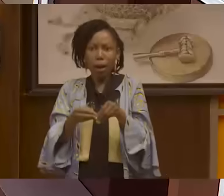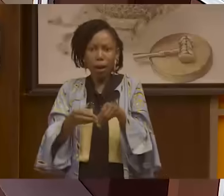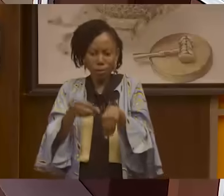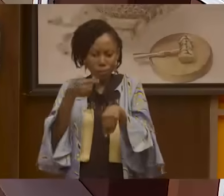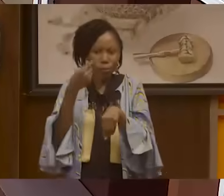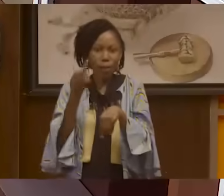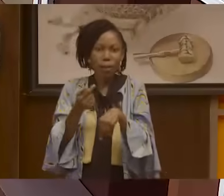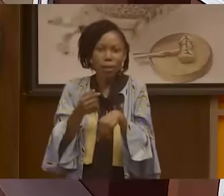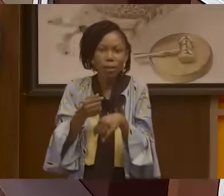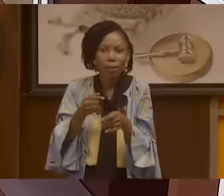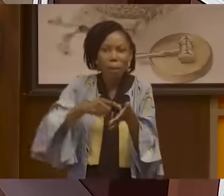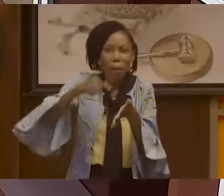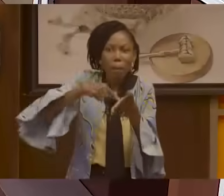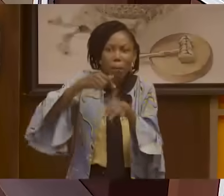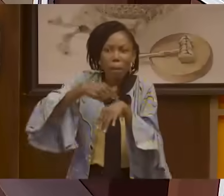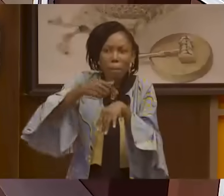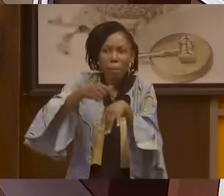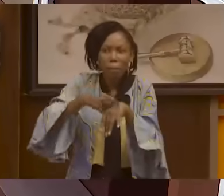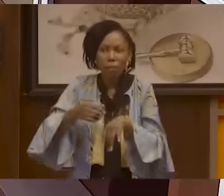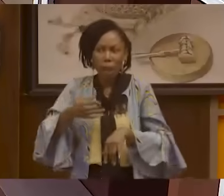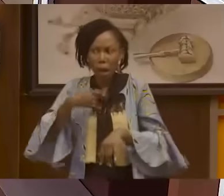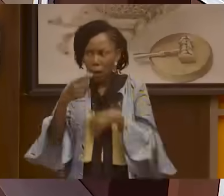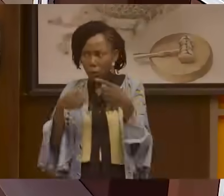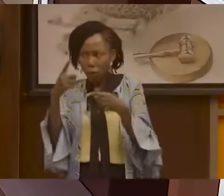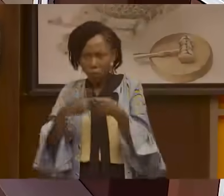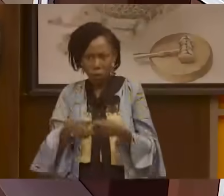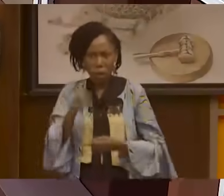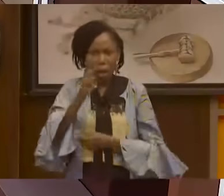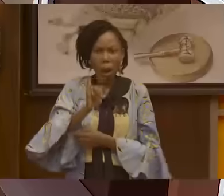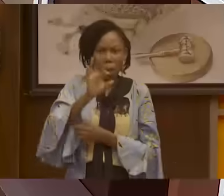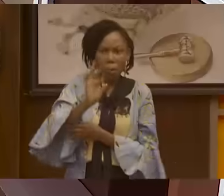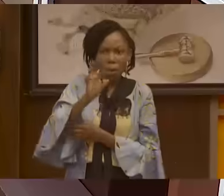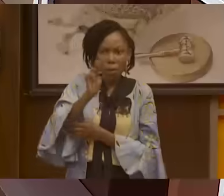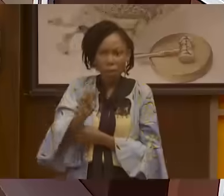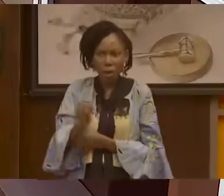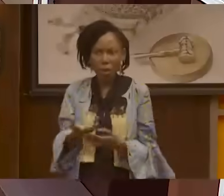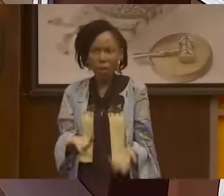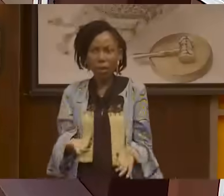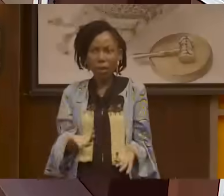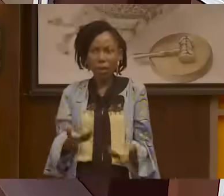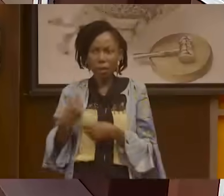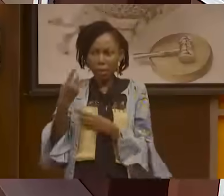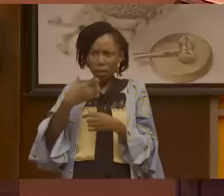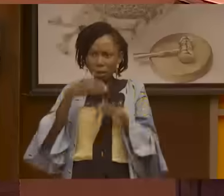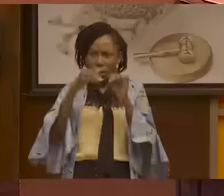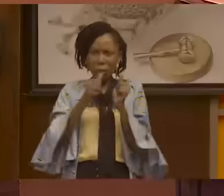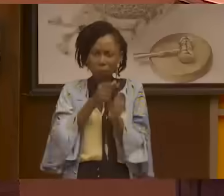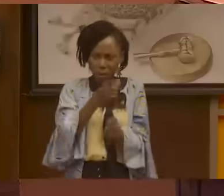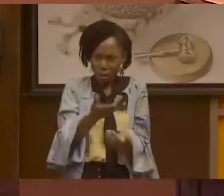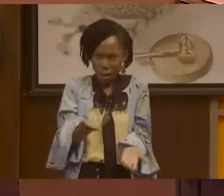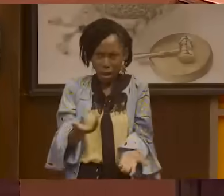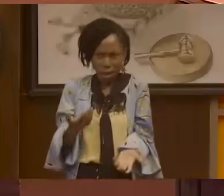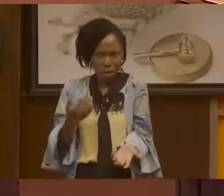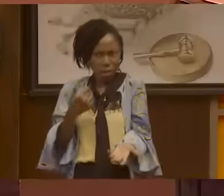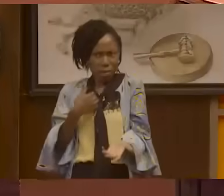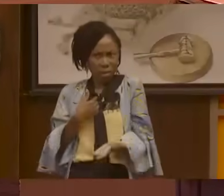Incision. Ever since we were together, because we attend Mountain of Fire Miracle. So ever since I've been with you, did you see any incision on my body? So what happened to the girl? That